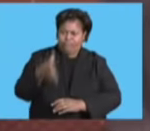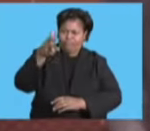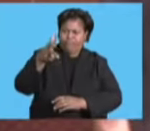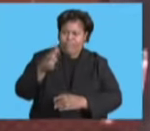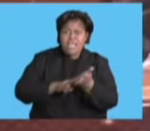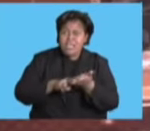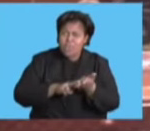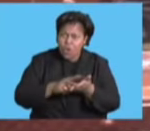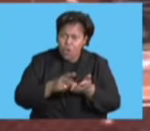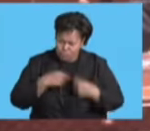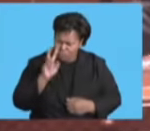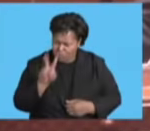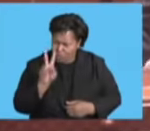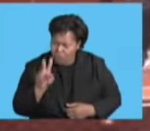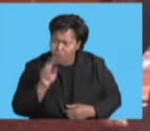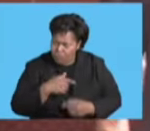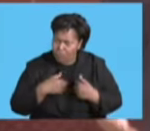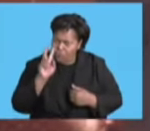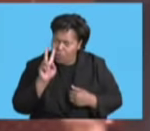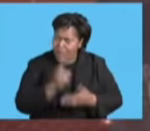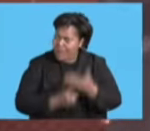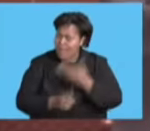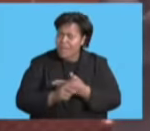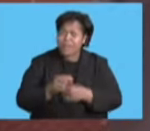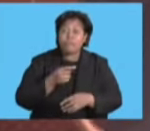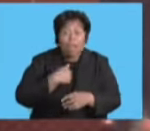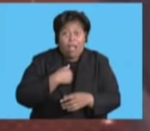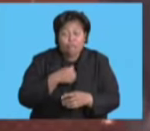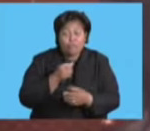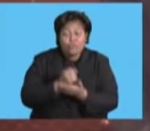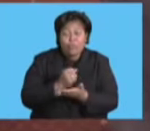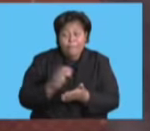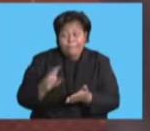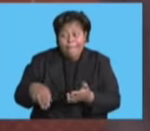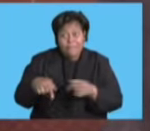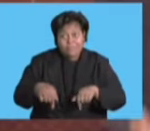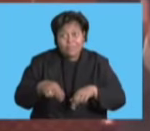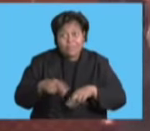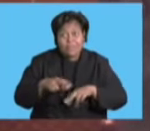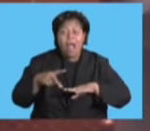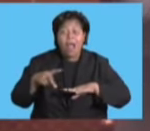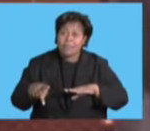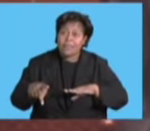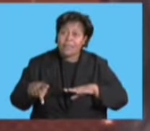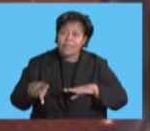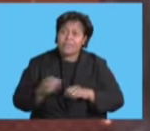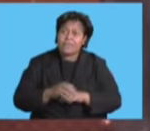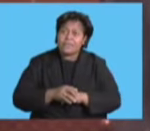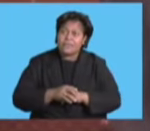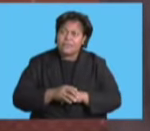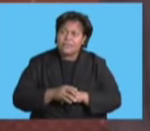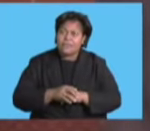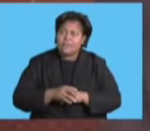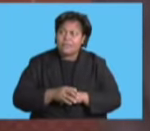We saw what happened. We saw what happened, Mr. Speaker. I'm sure members of this Parliament, and especially members on the other